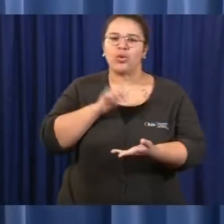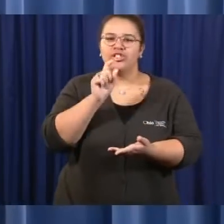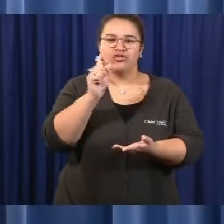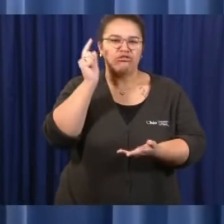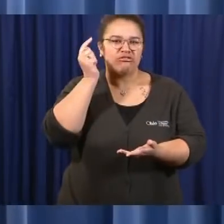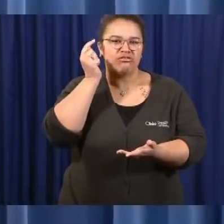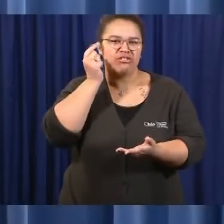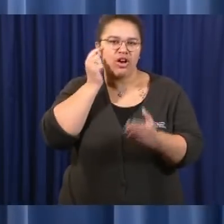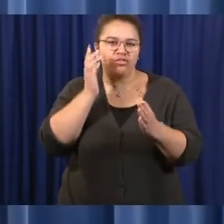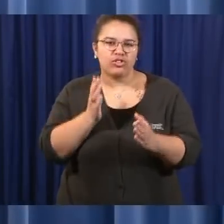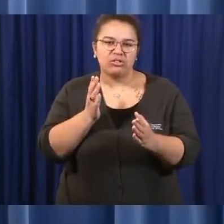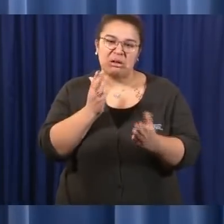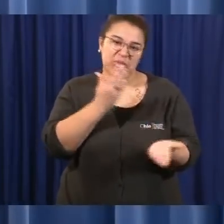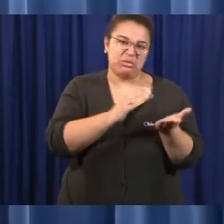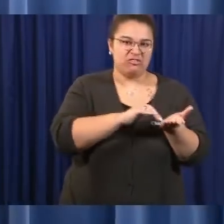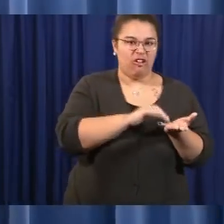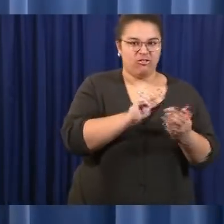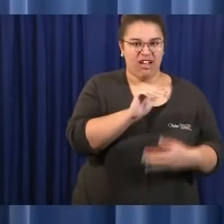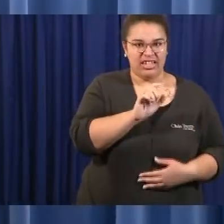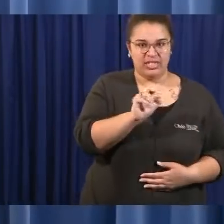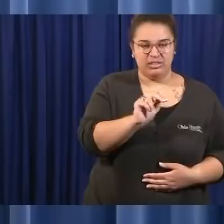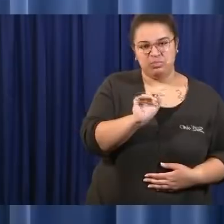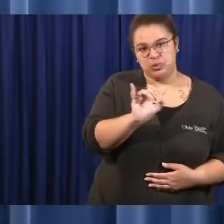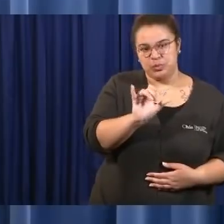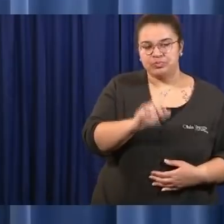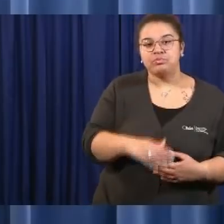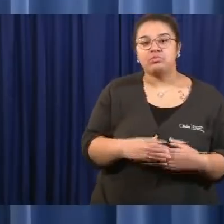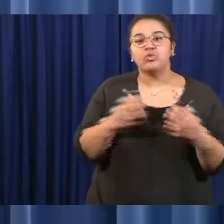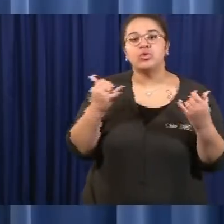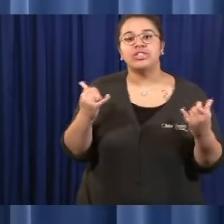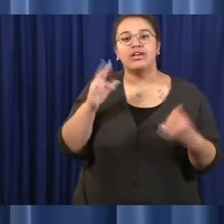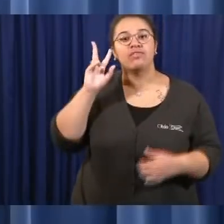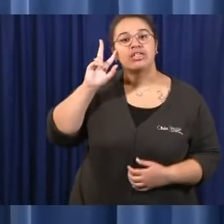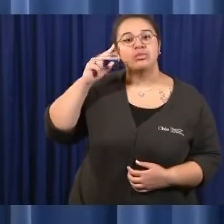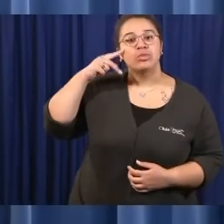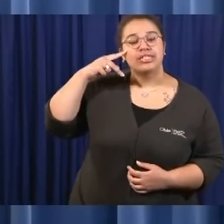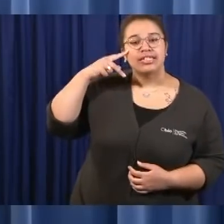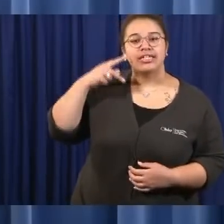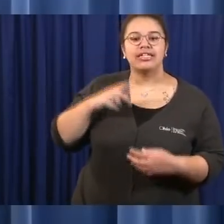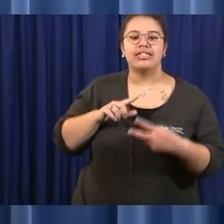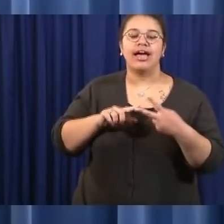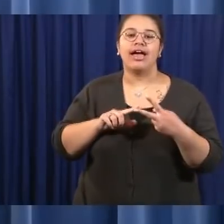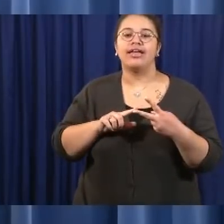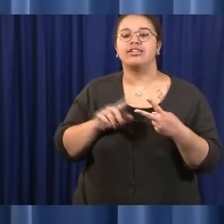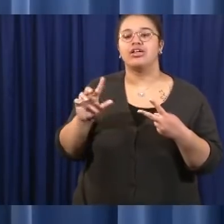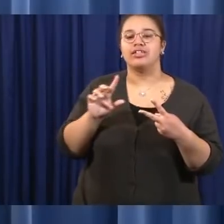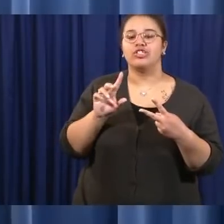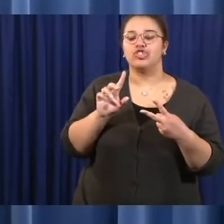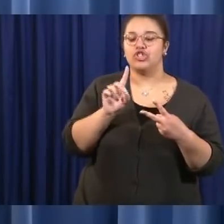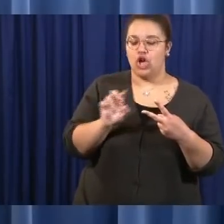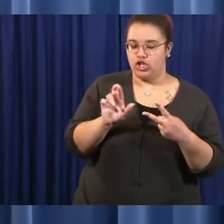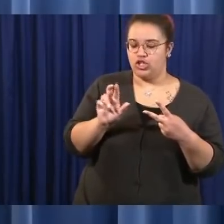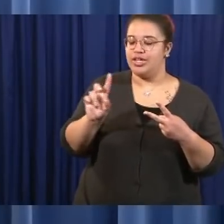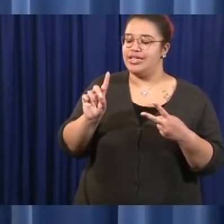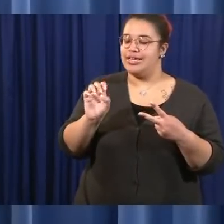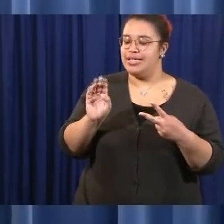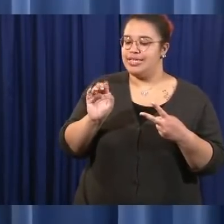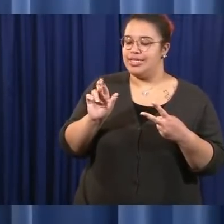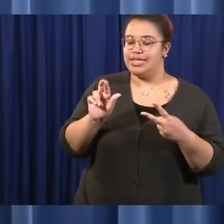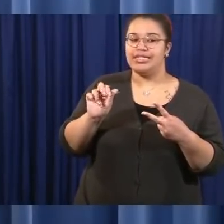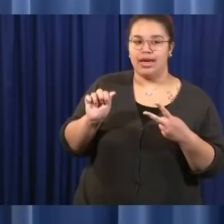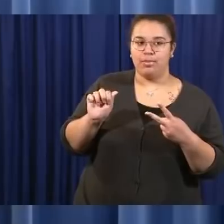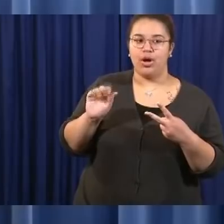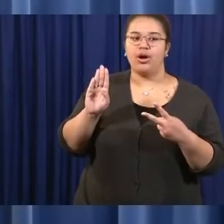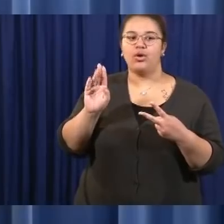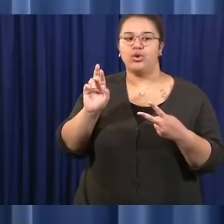Acton. Today, Vice President Mike Pence and Dr. Deborah Birx called on governors to make sure that all